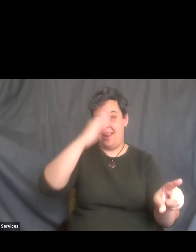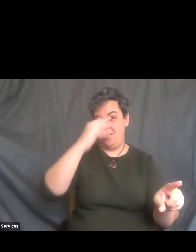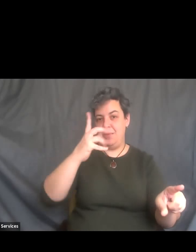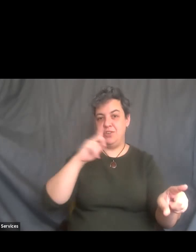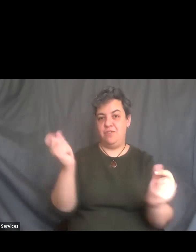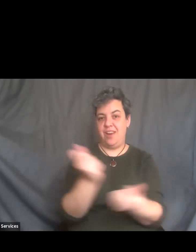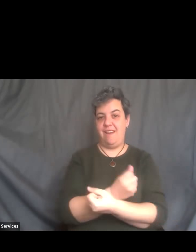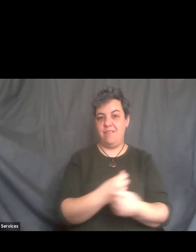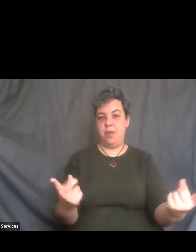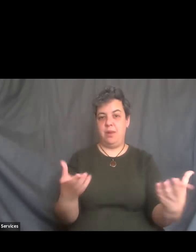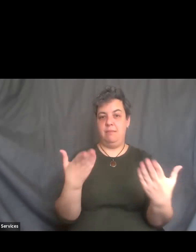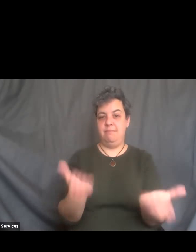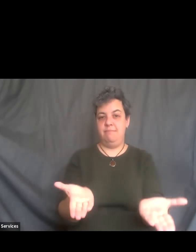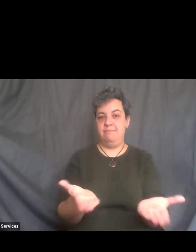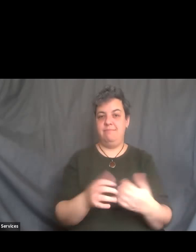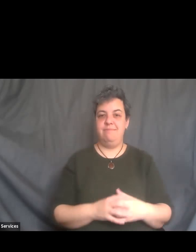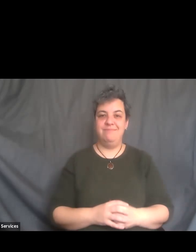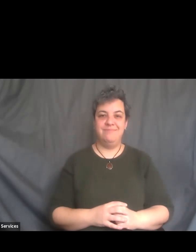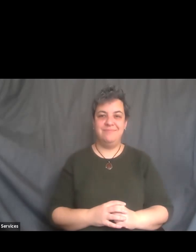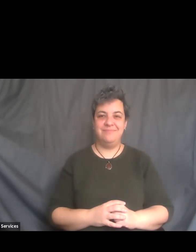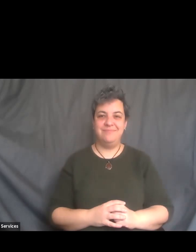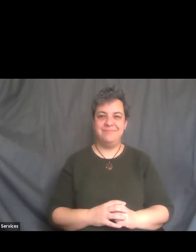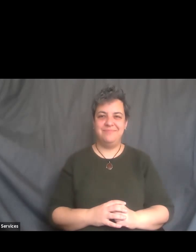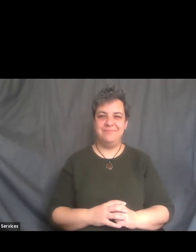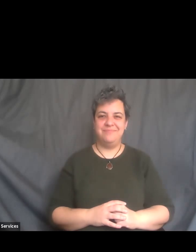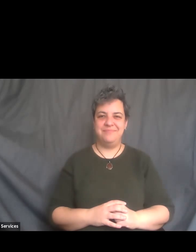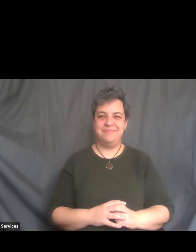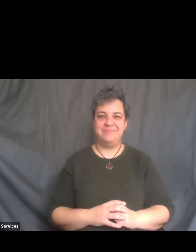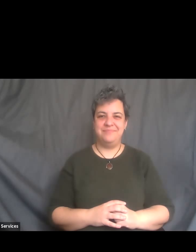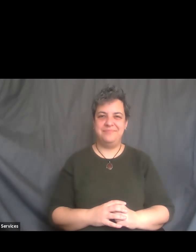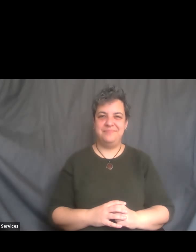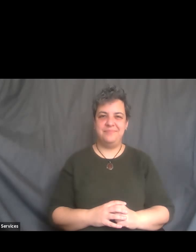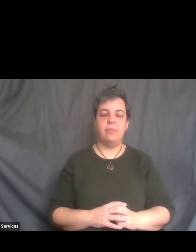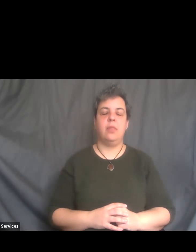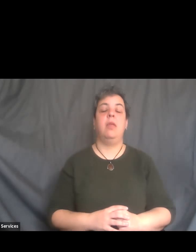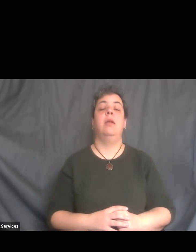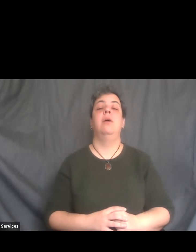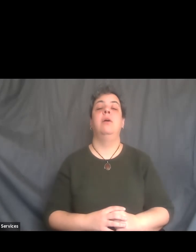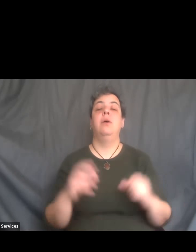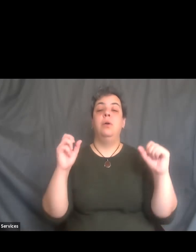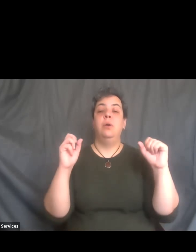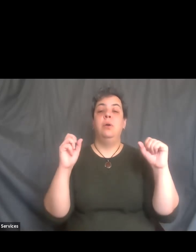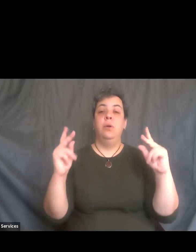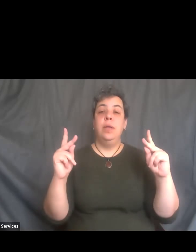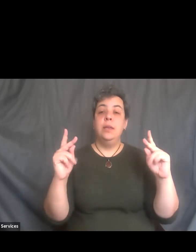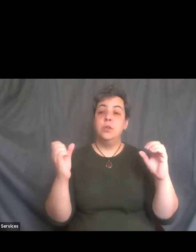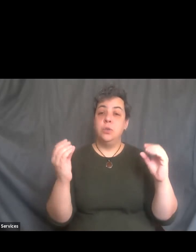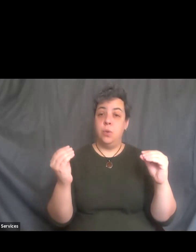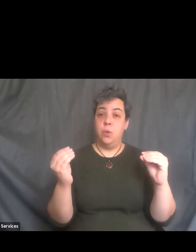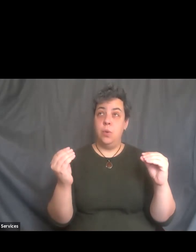sending it to all attendees now. Okay, we are going to